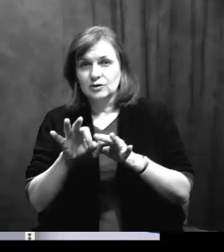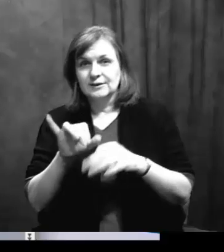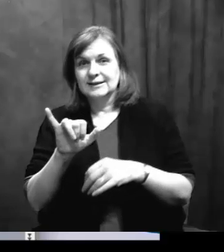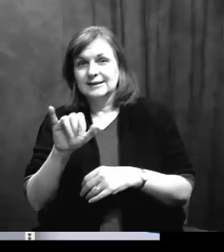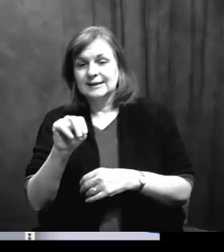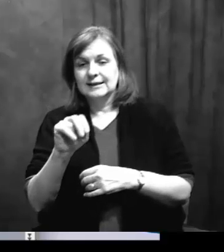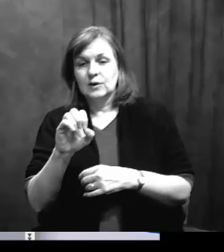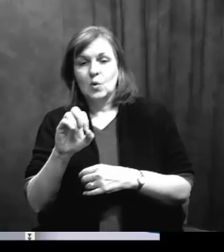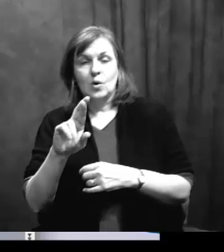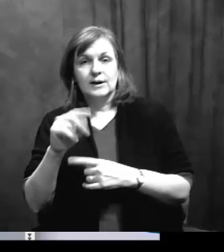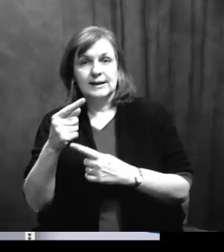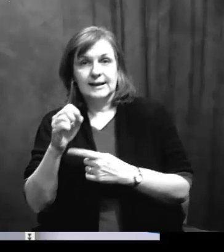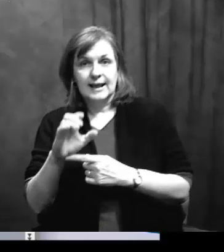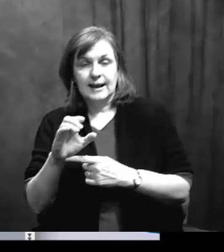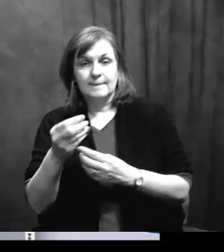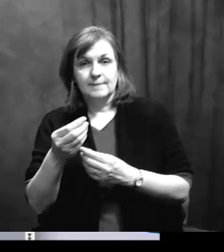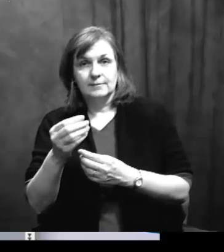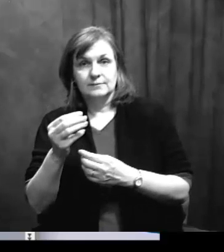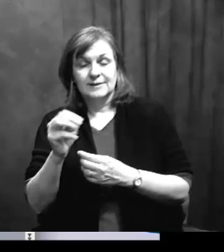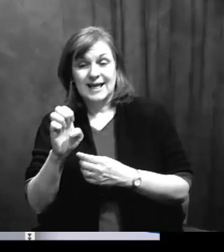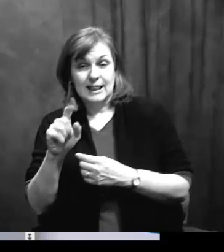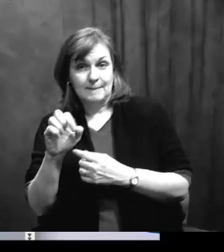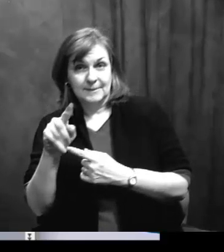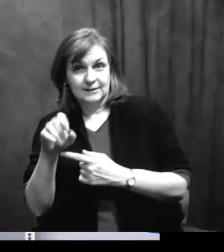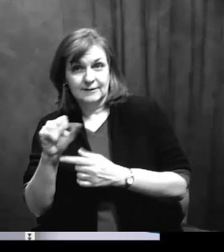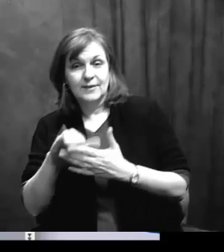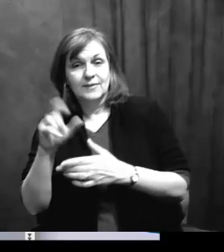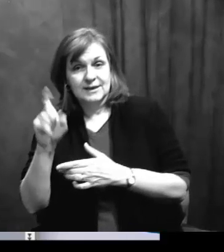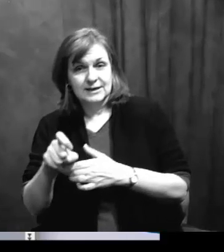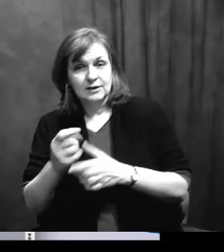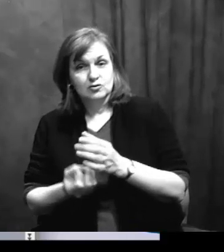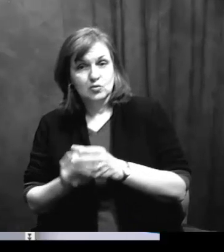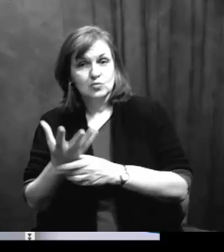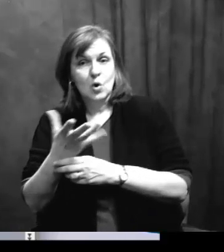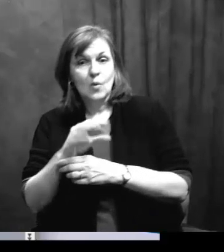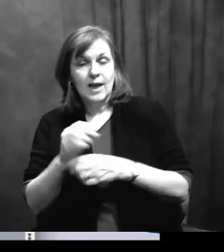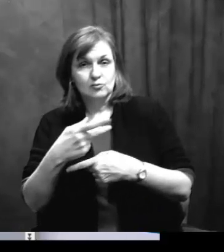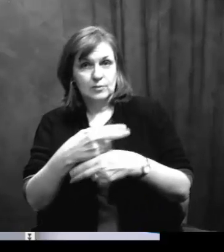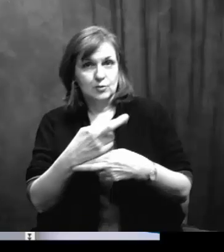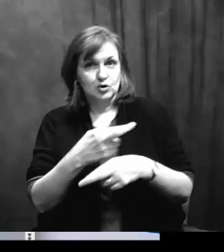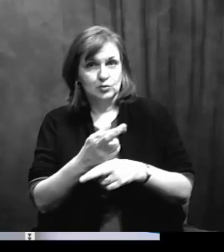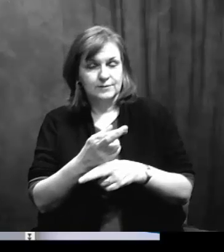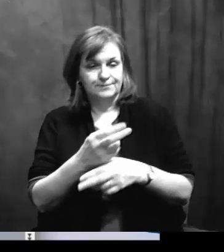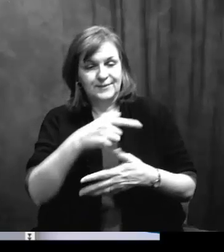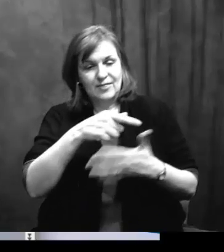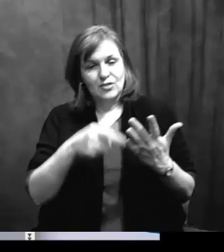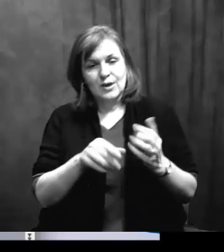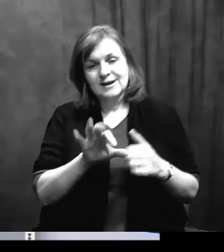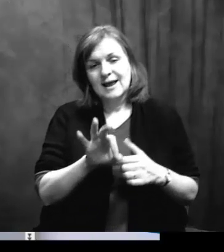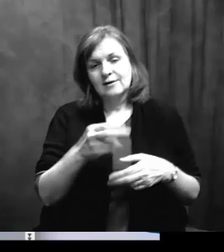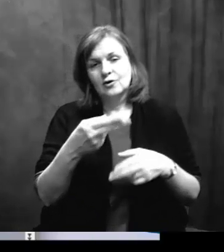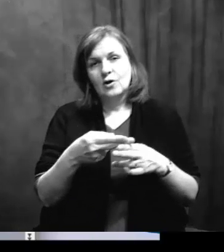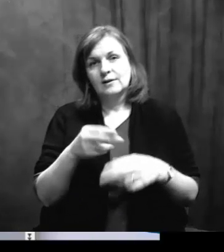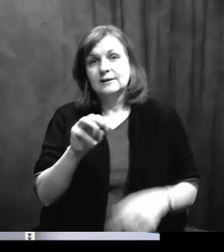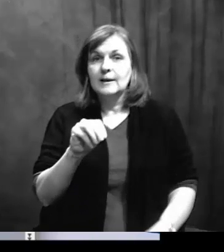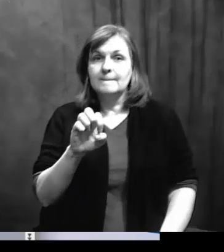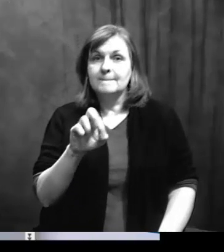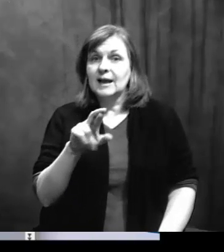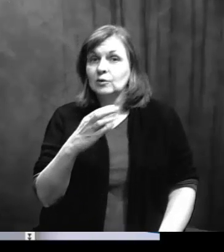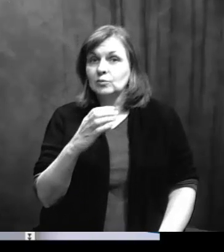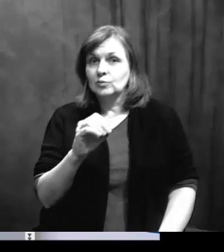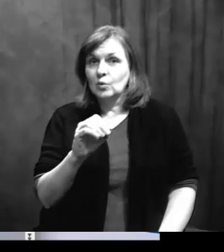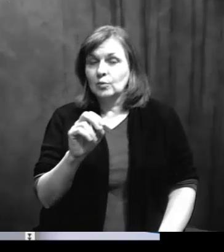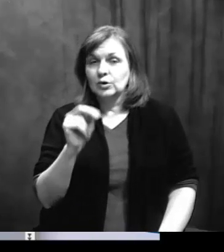or elements that they need to grow and go through reproduction. There are 9 what we call